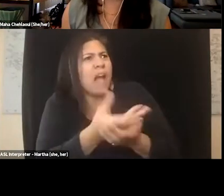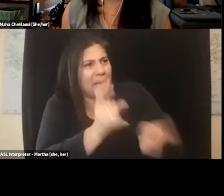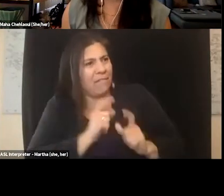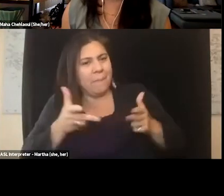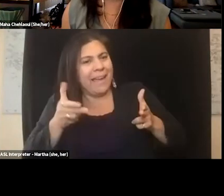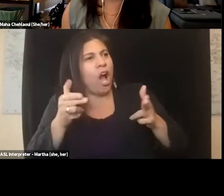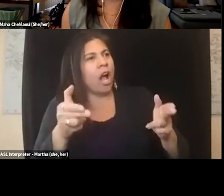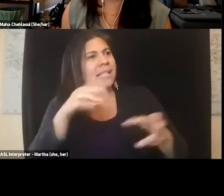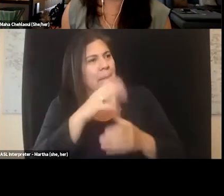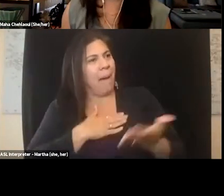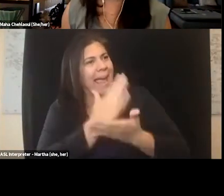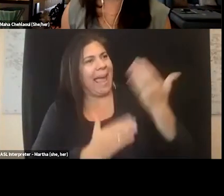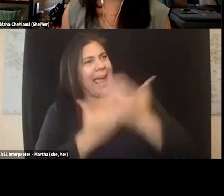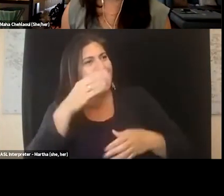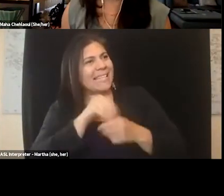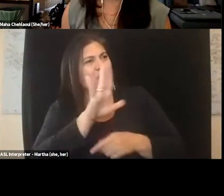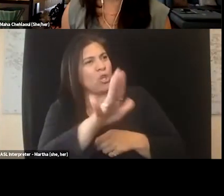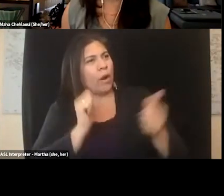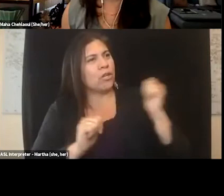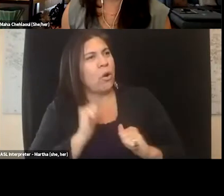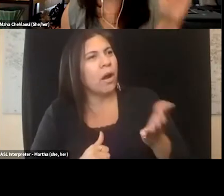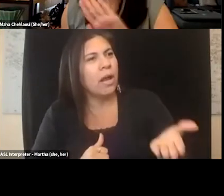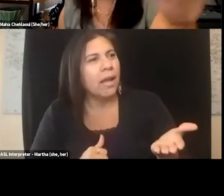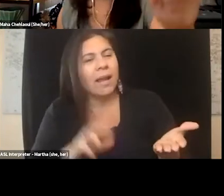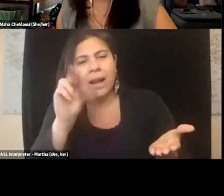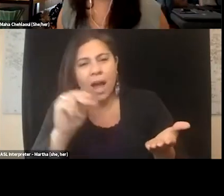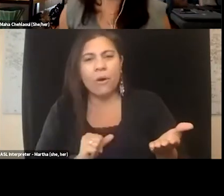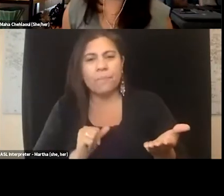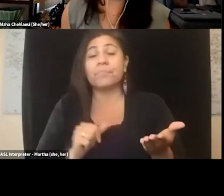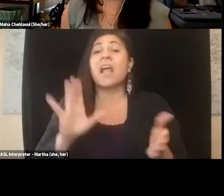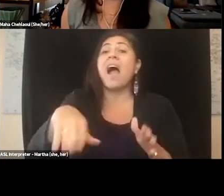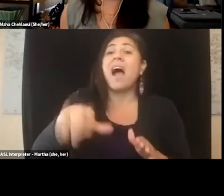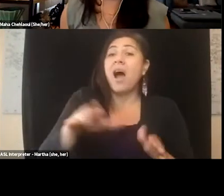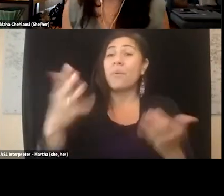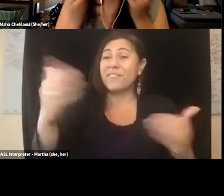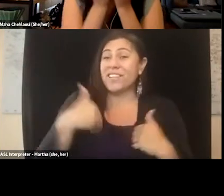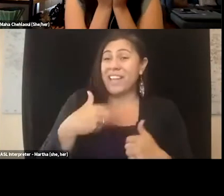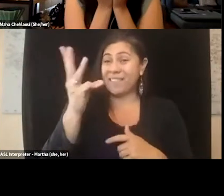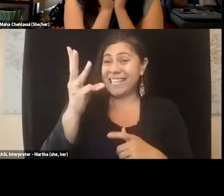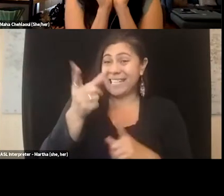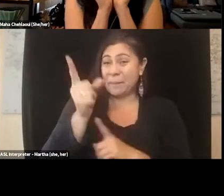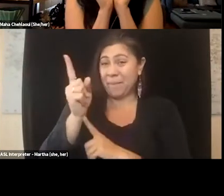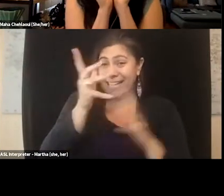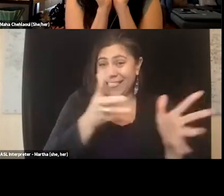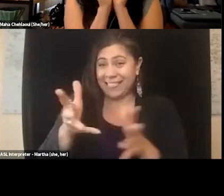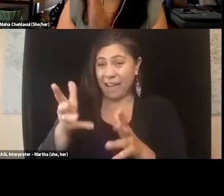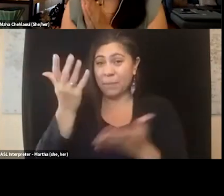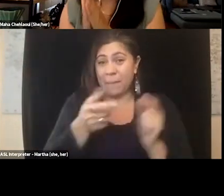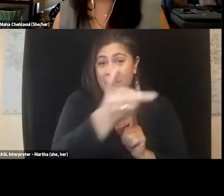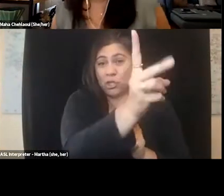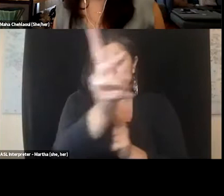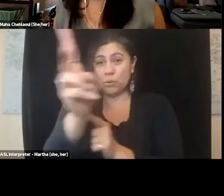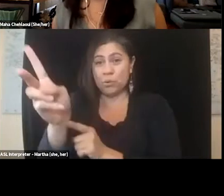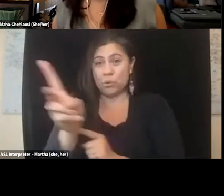stories. Yep, exactly. I want to, because we've got 6 minutes sure. left, so I want to go to everybody quickly, you guys, maybe 2 minutes each. Omid, you want to